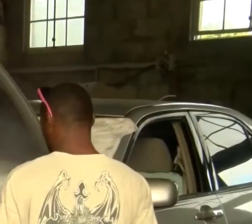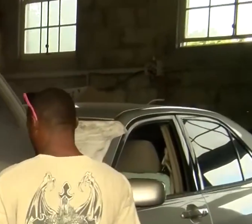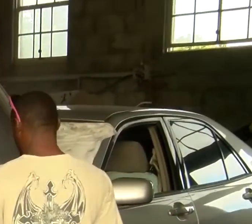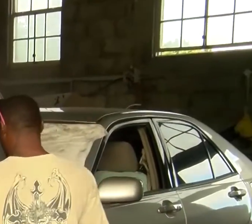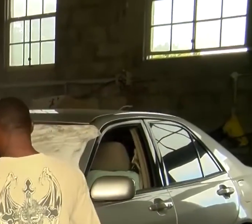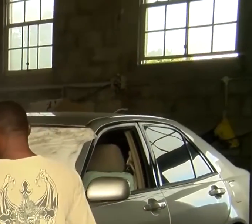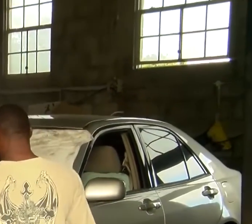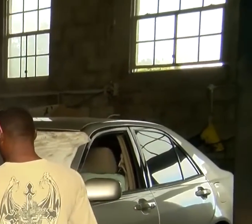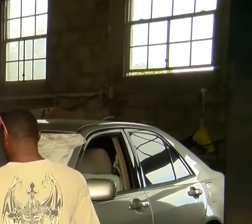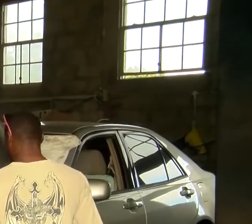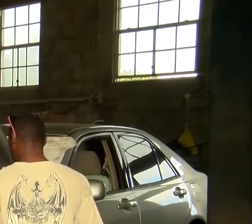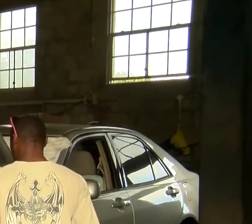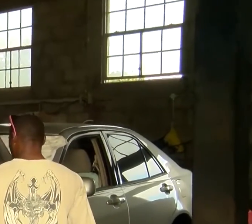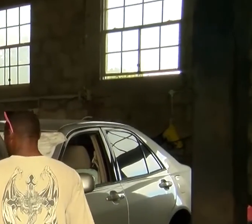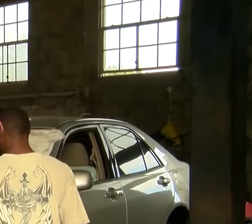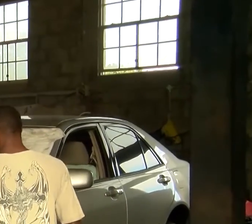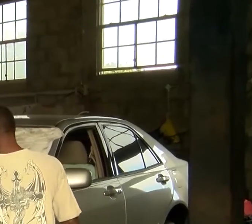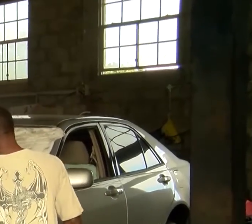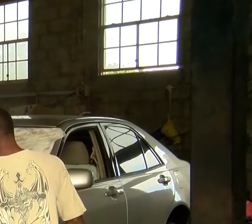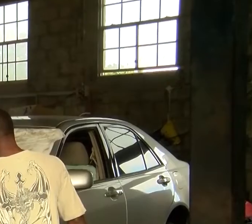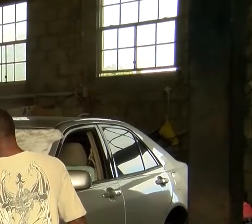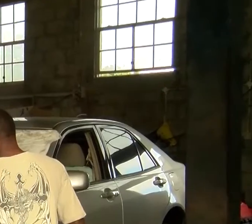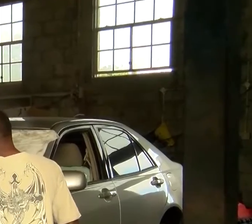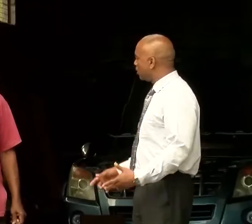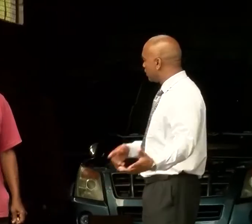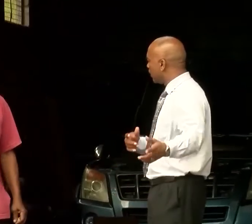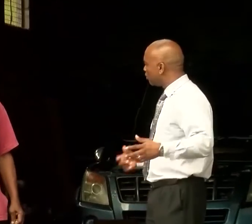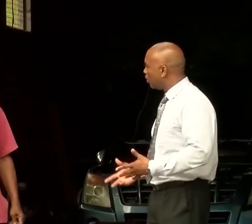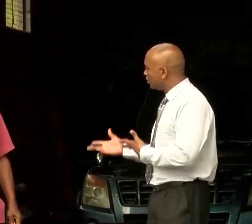I came across an auto mechanic shop.